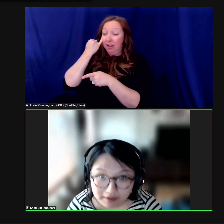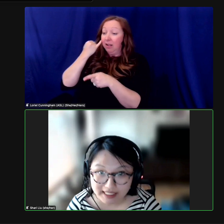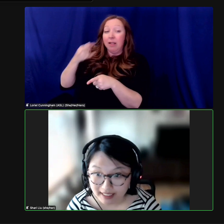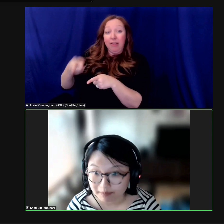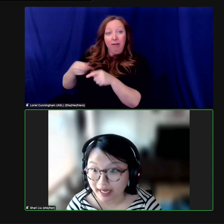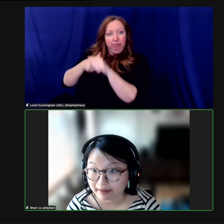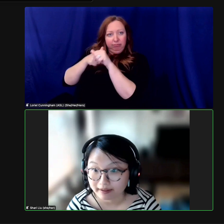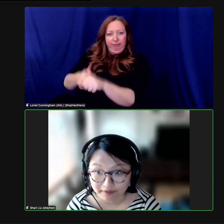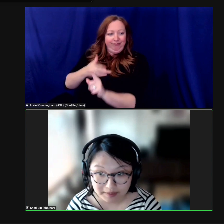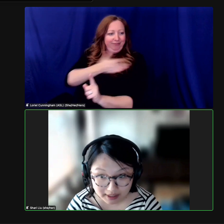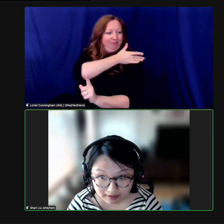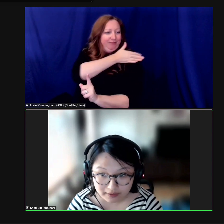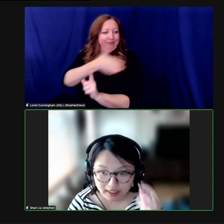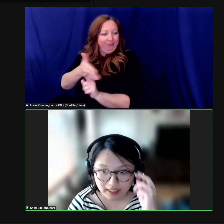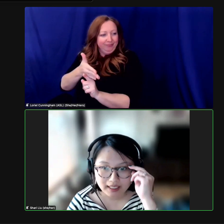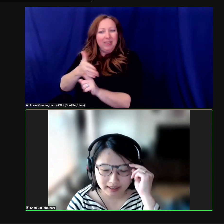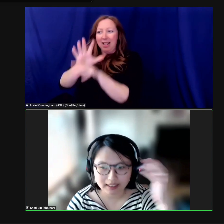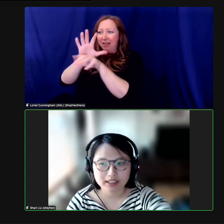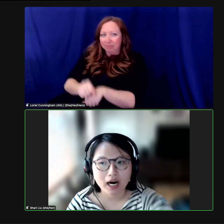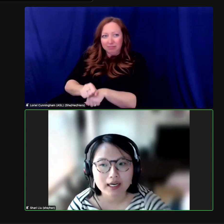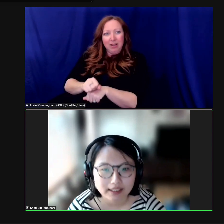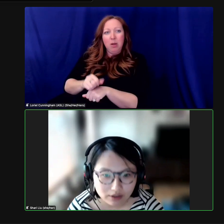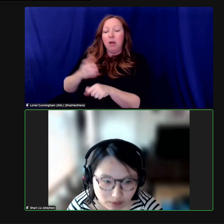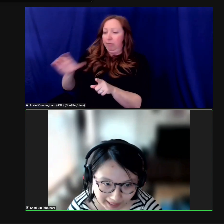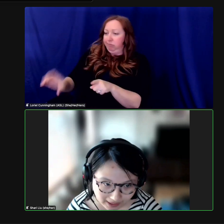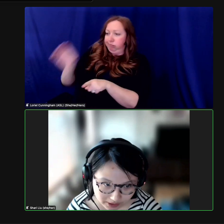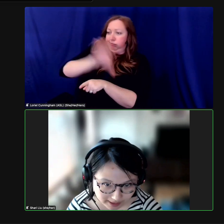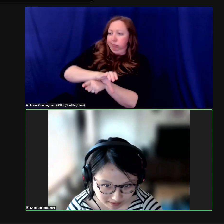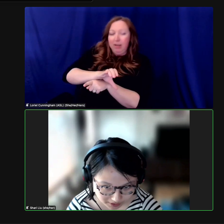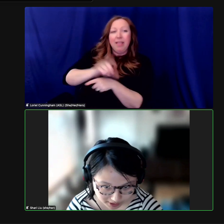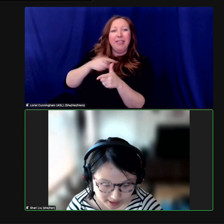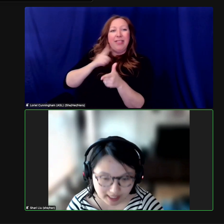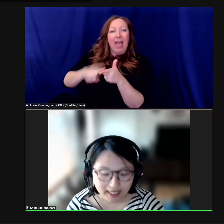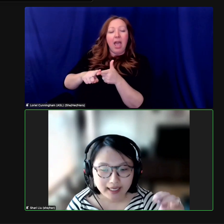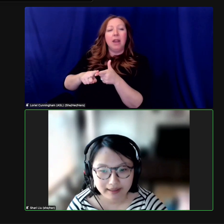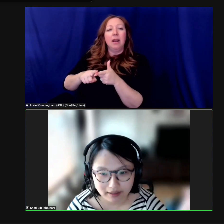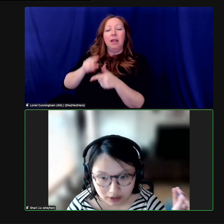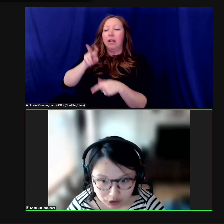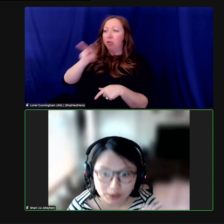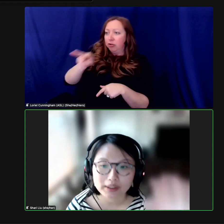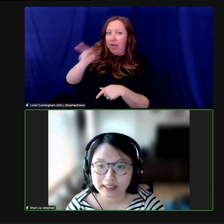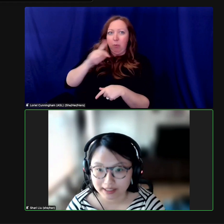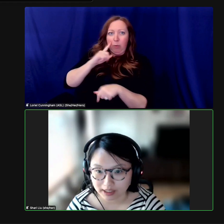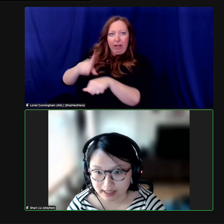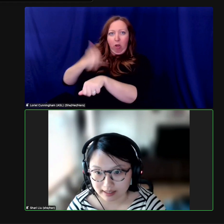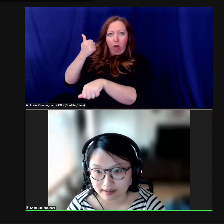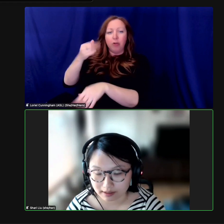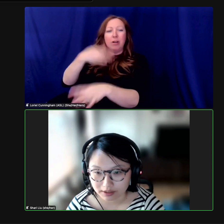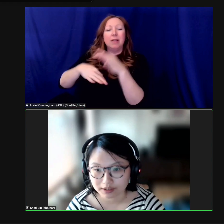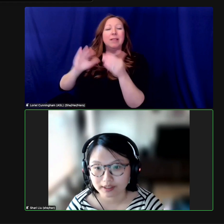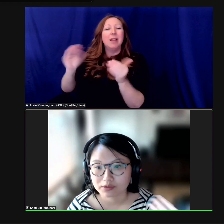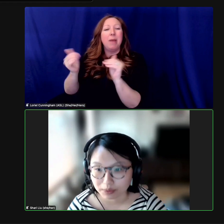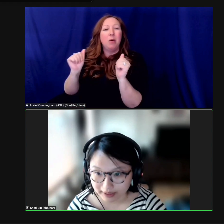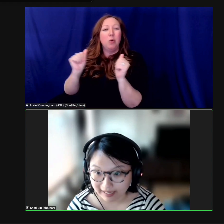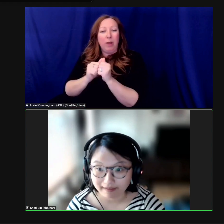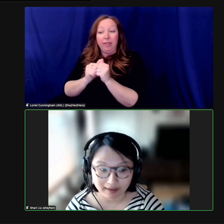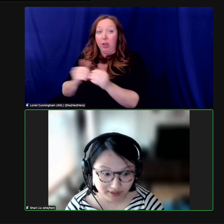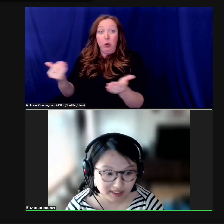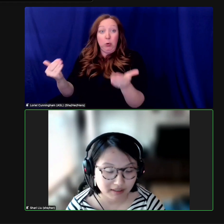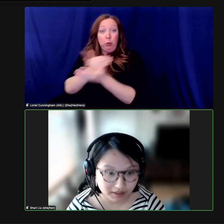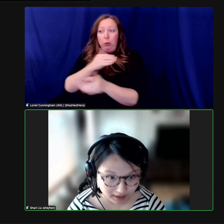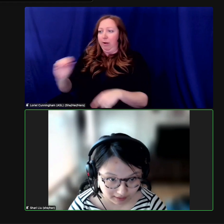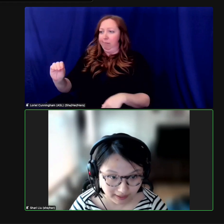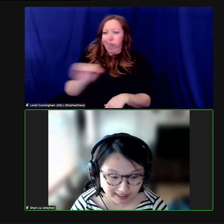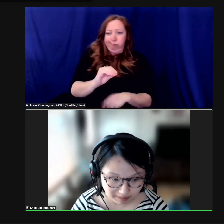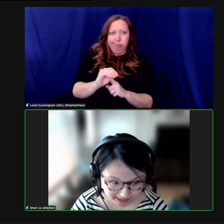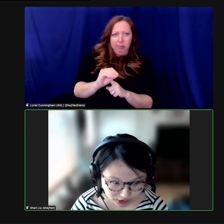the very same path they've observed, than an entirely new action that's efficient. And there are control conditions in this literature that's ruling out